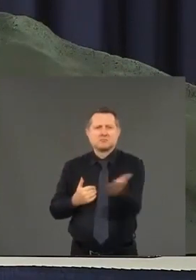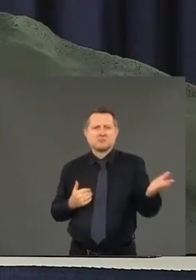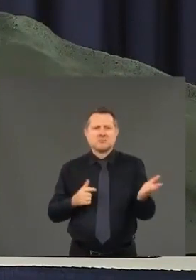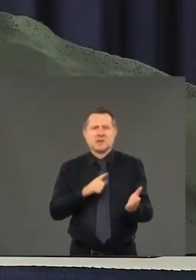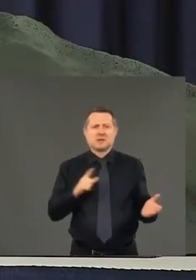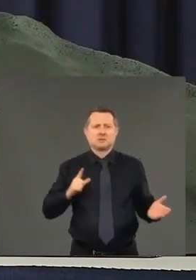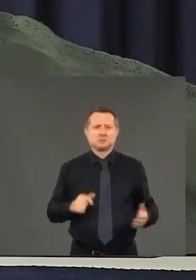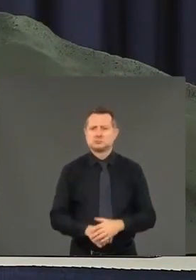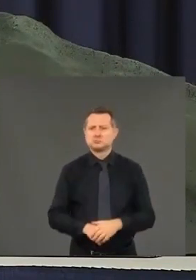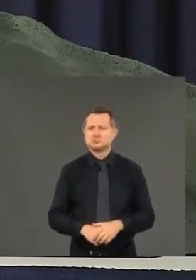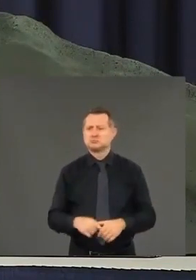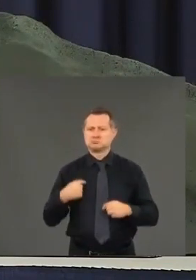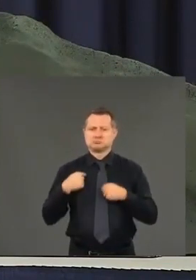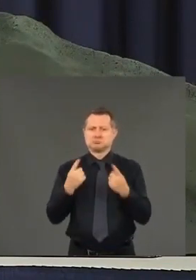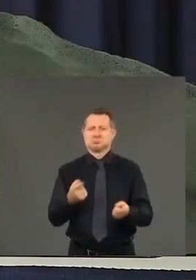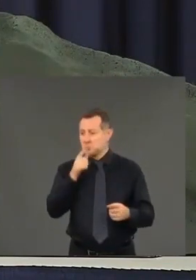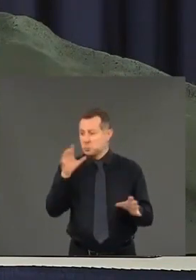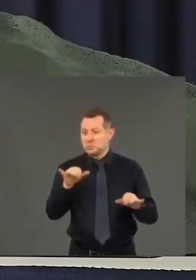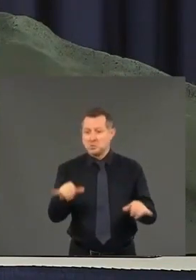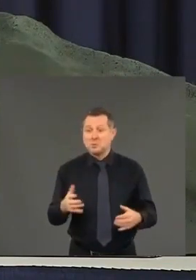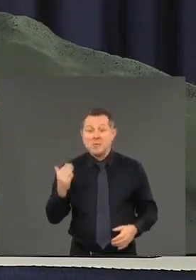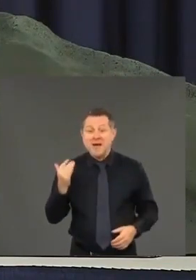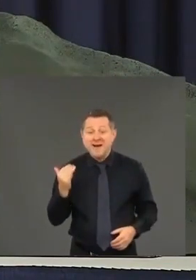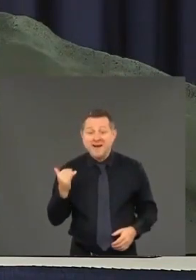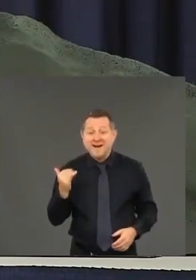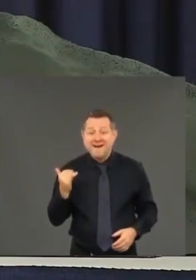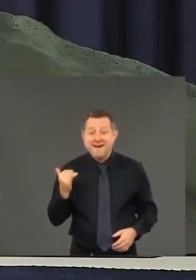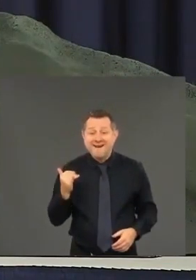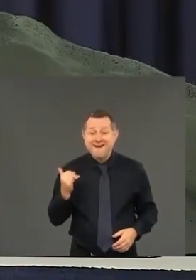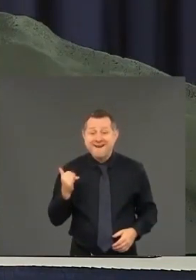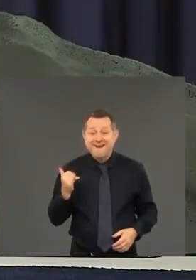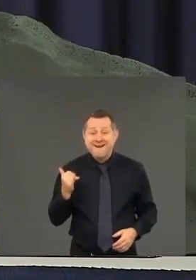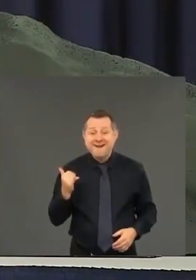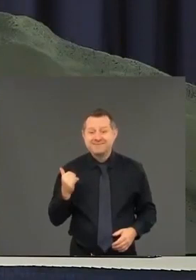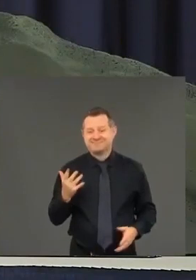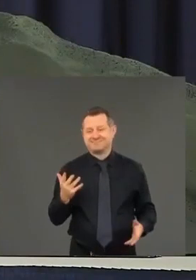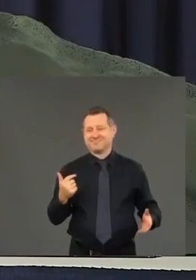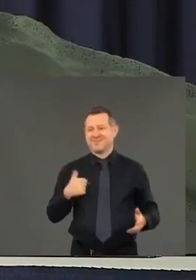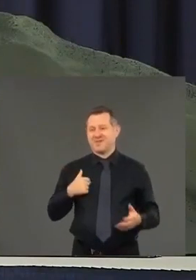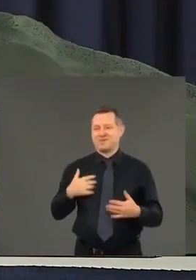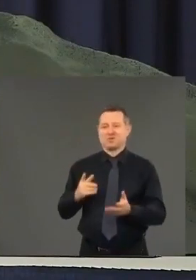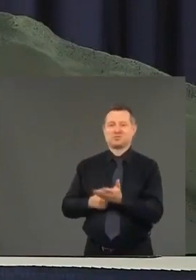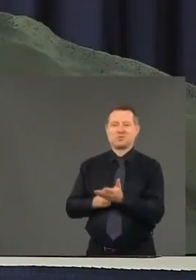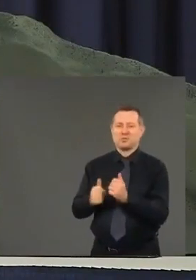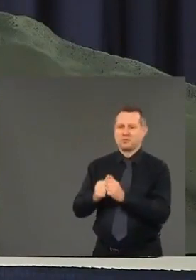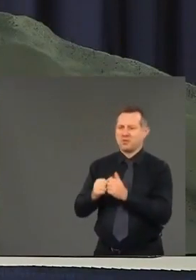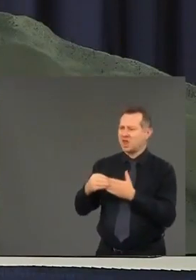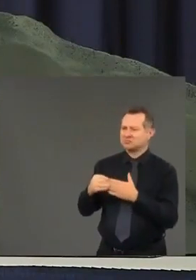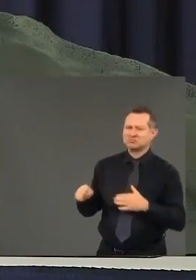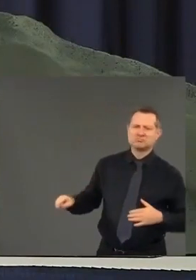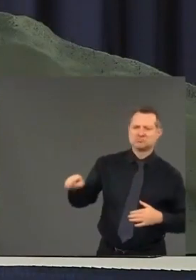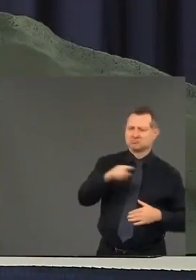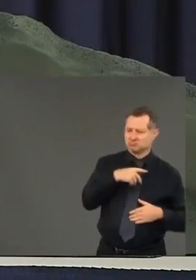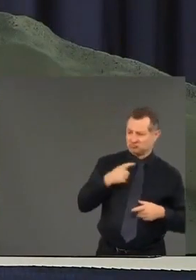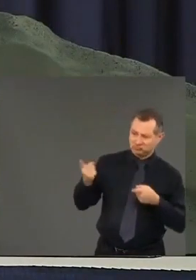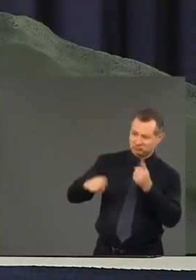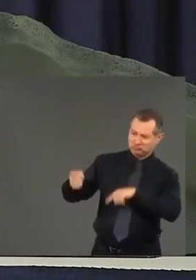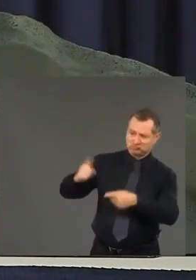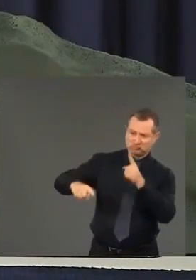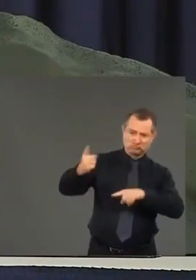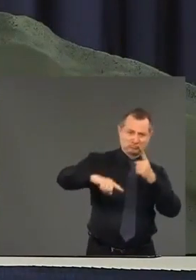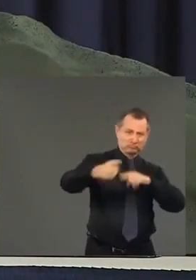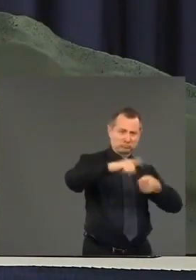They haven't done it because, first of all, I talked to the leaders about the laws that we're doing, and the measures have all